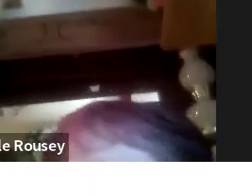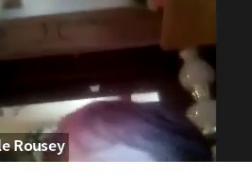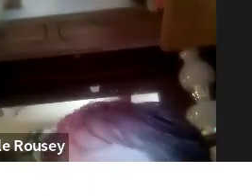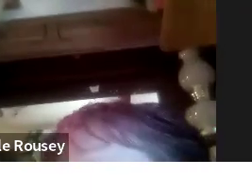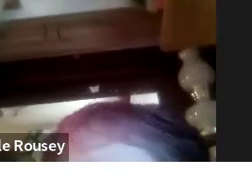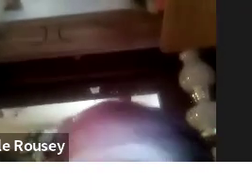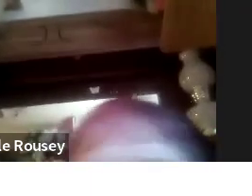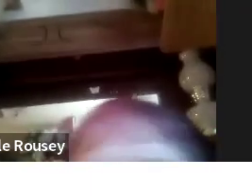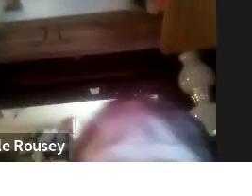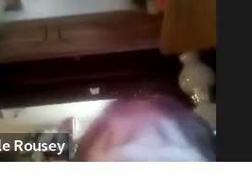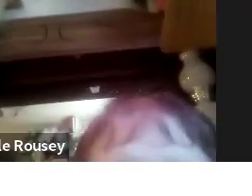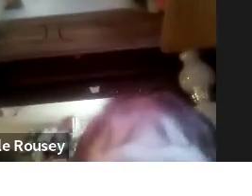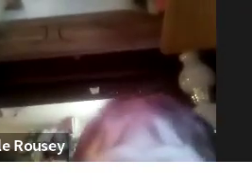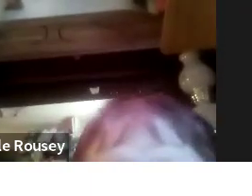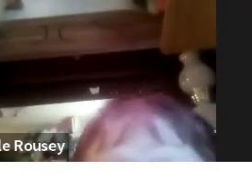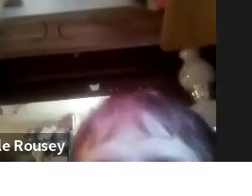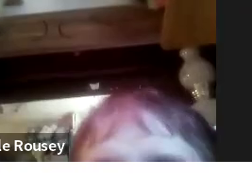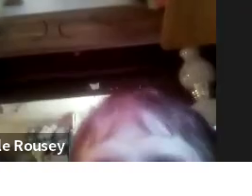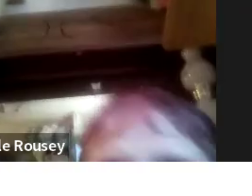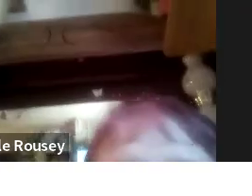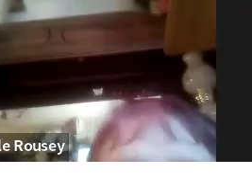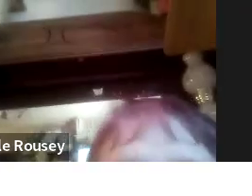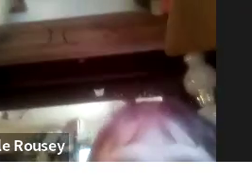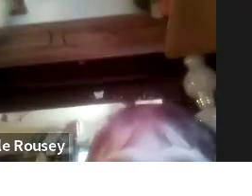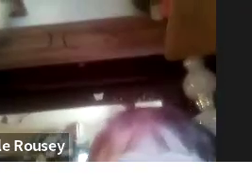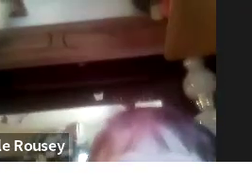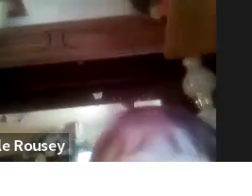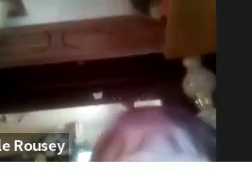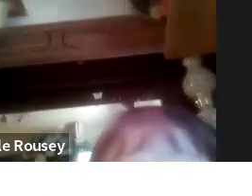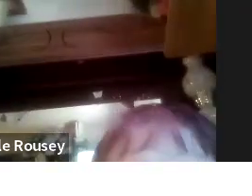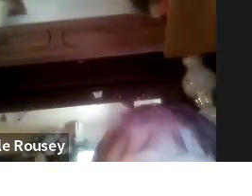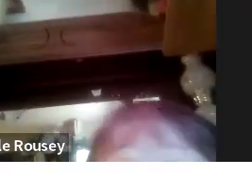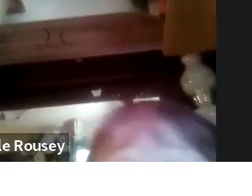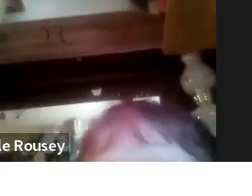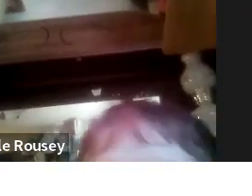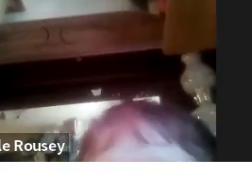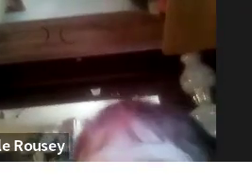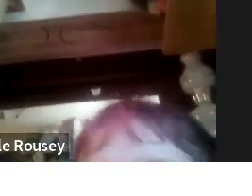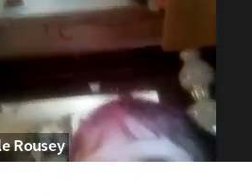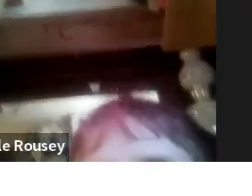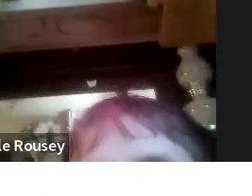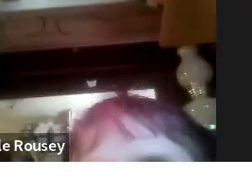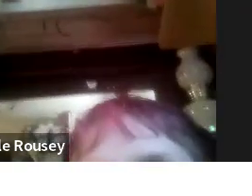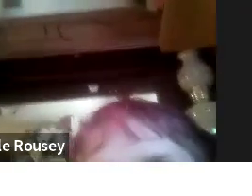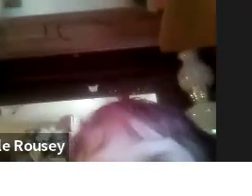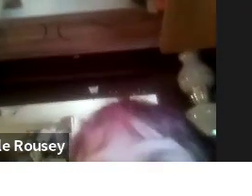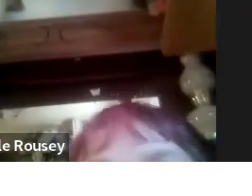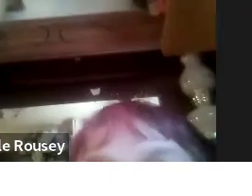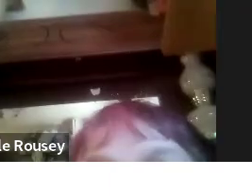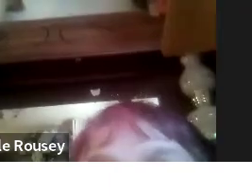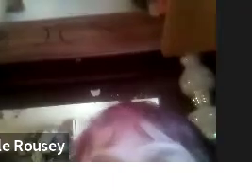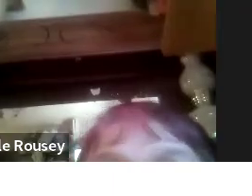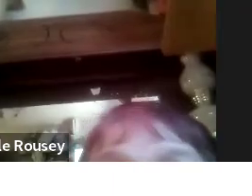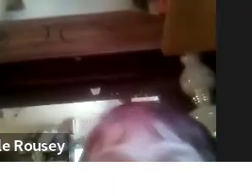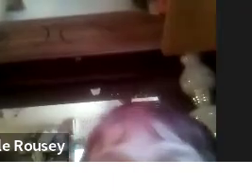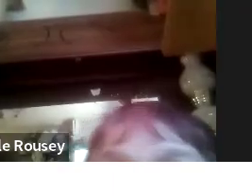transportation. But they might have a playbook of their own that, as far as community engagement, that they might